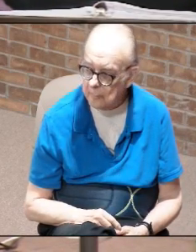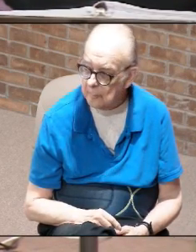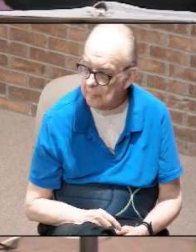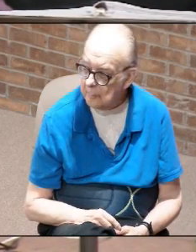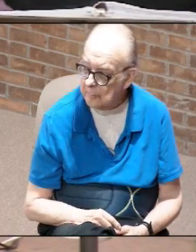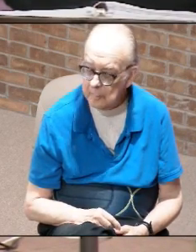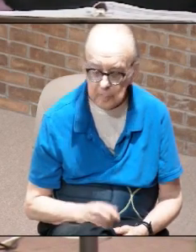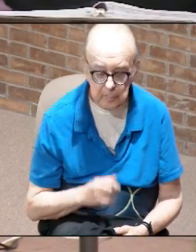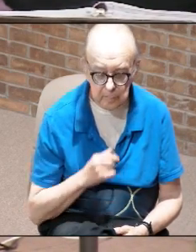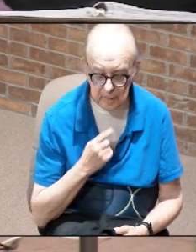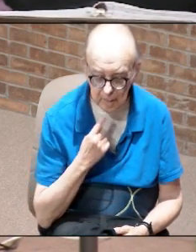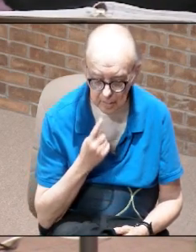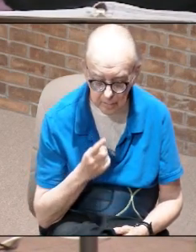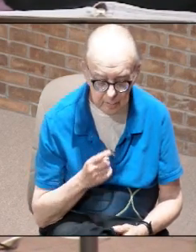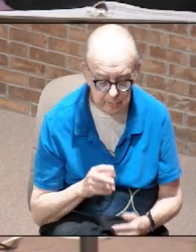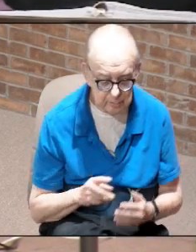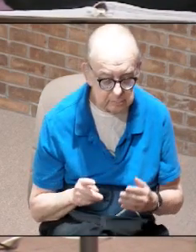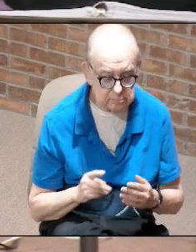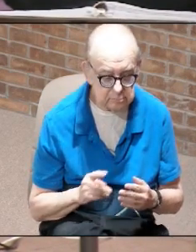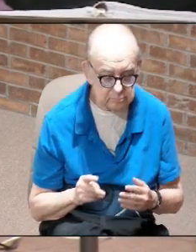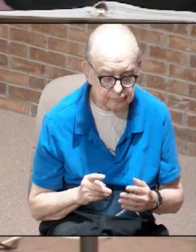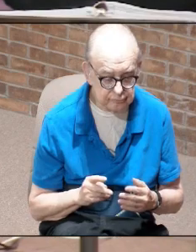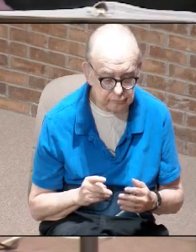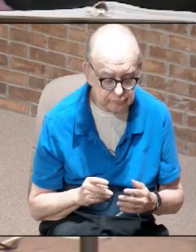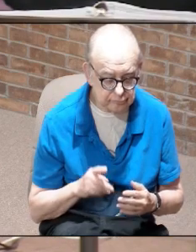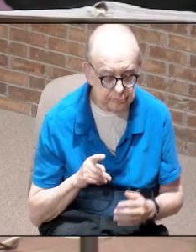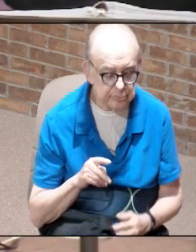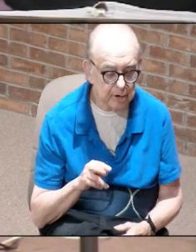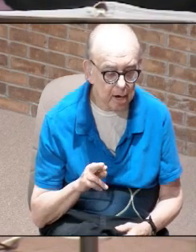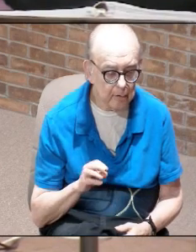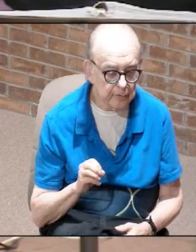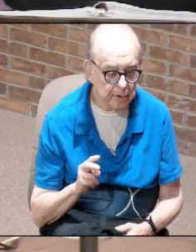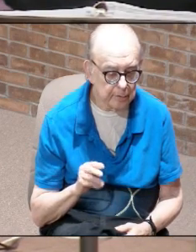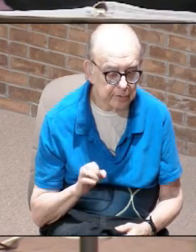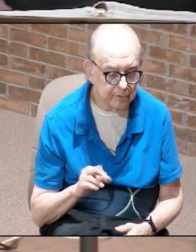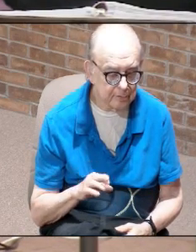Did I say Psalms? Yes. It's Proverbs.